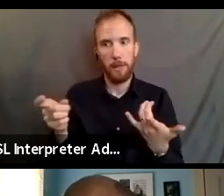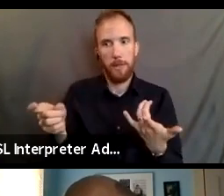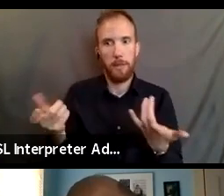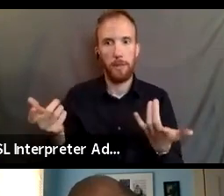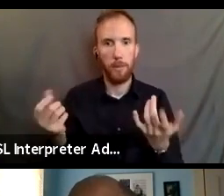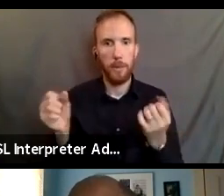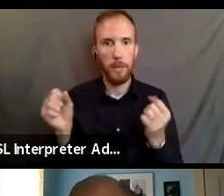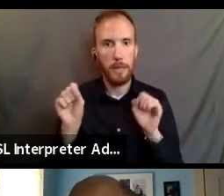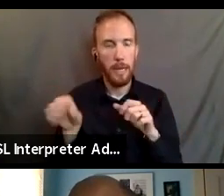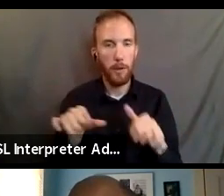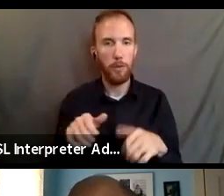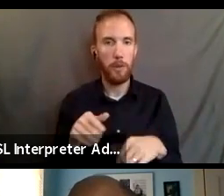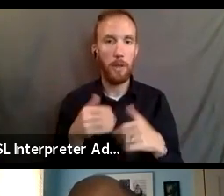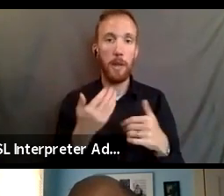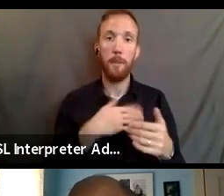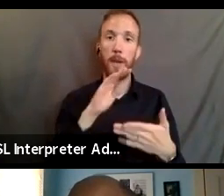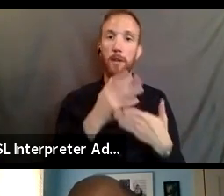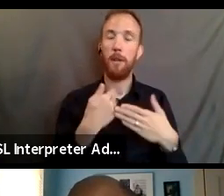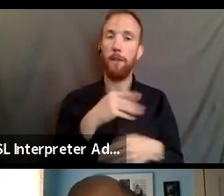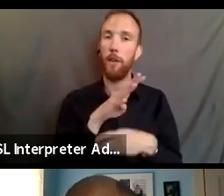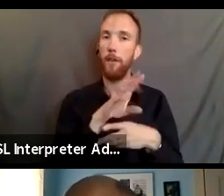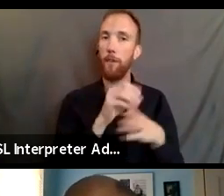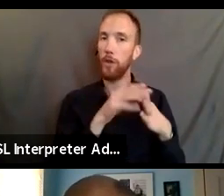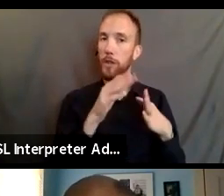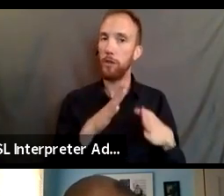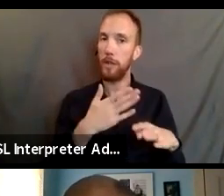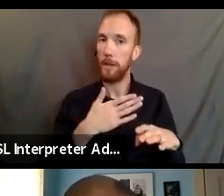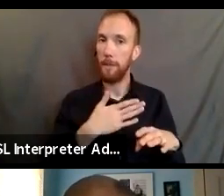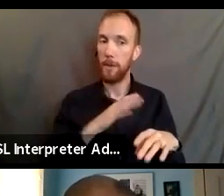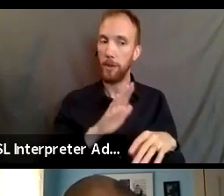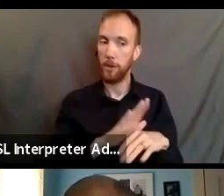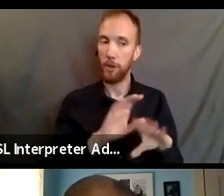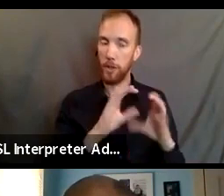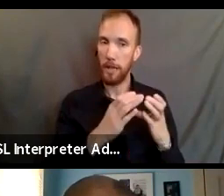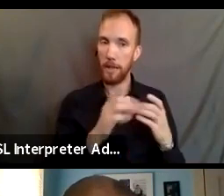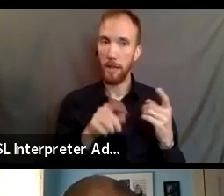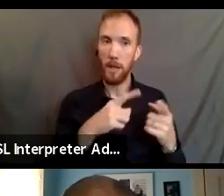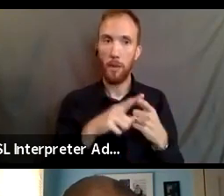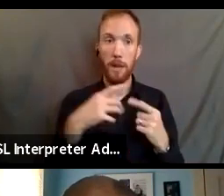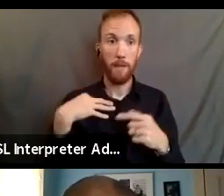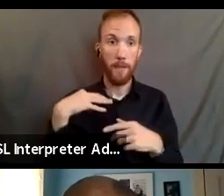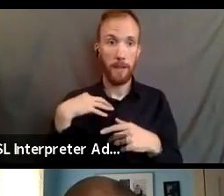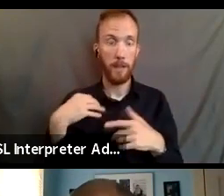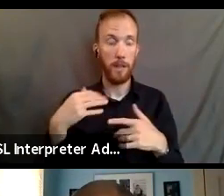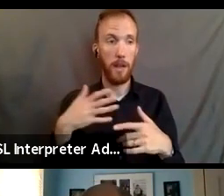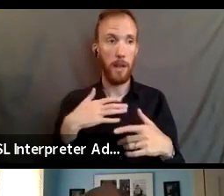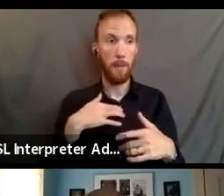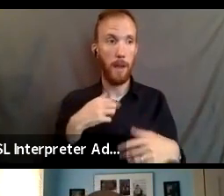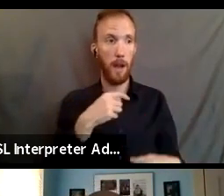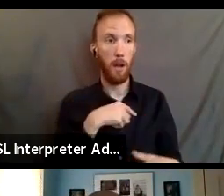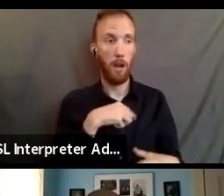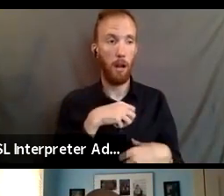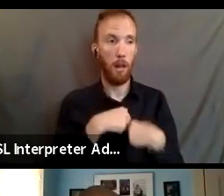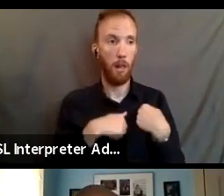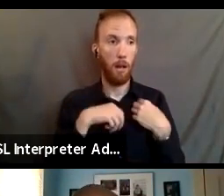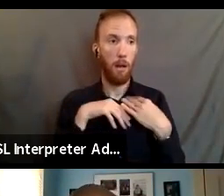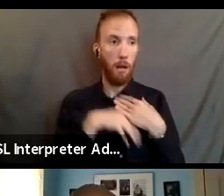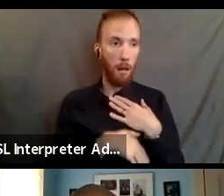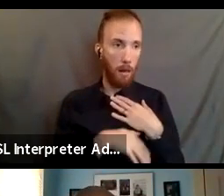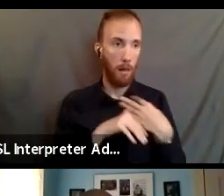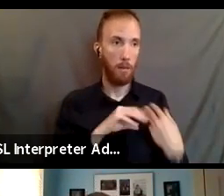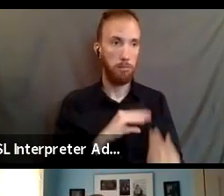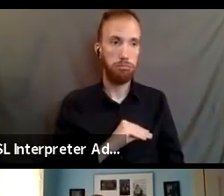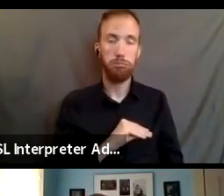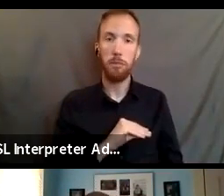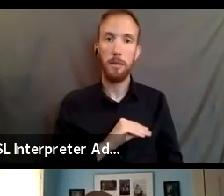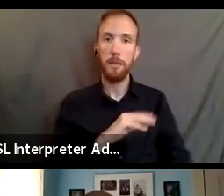students in her class when i volunteered my heart stank upon entering the classroom there were tables with smaller chairs to